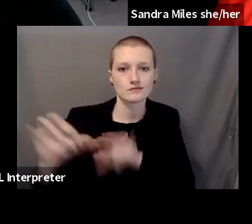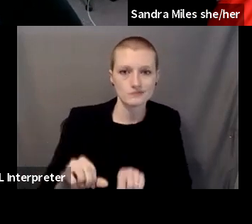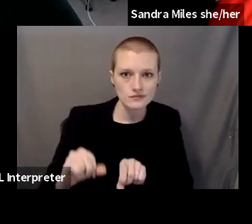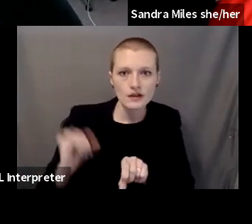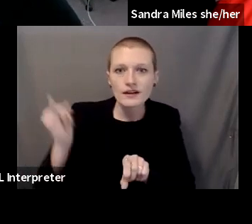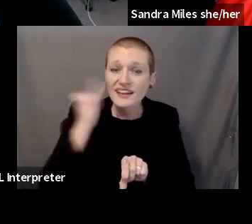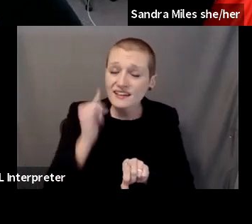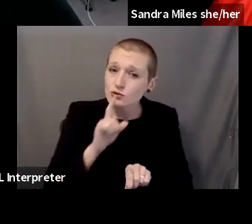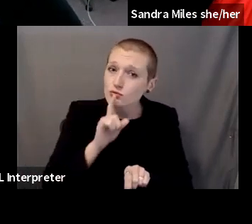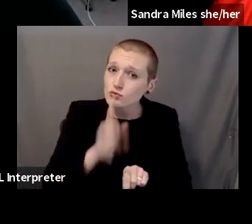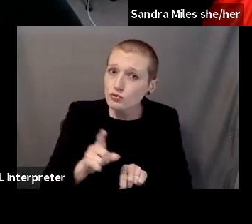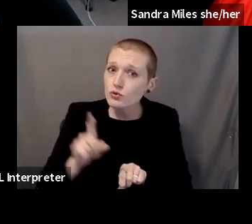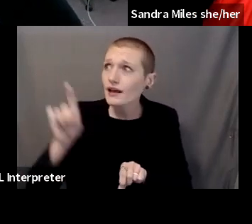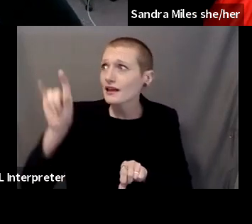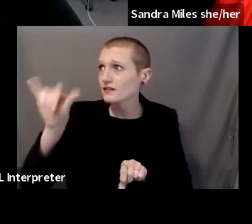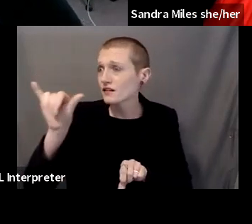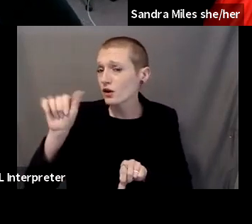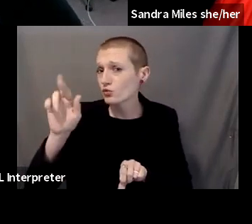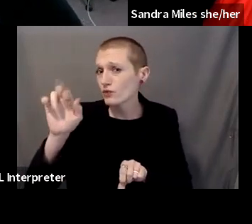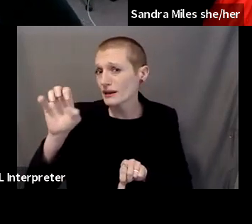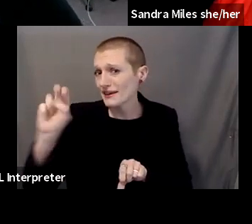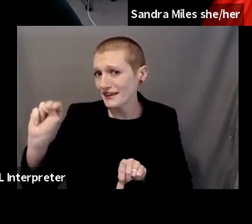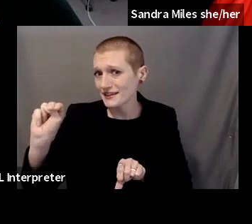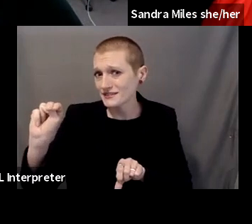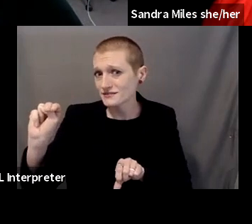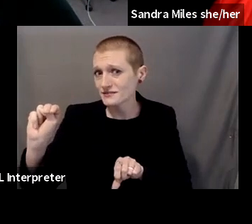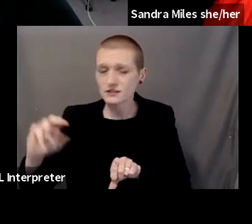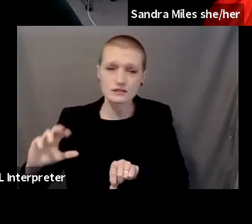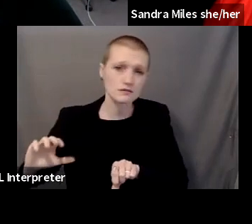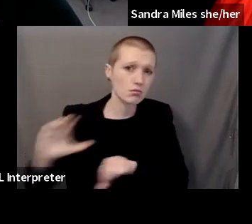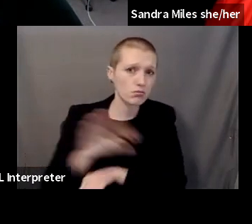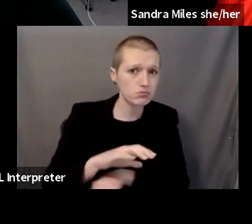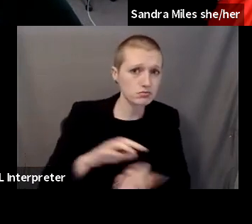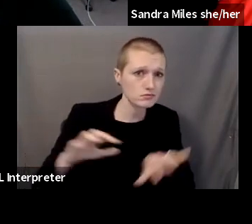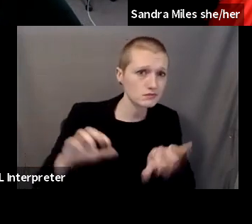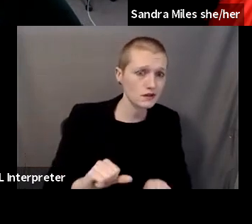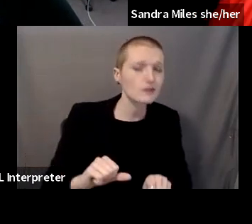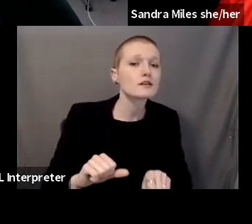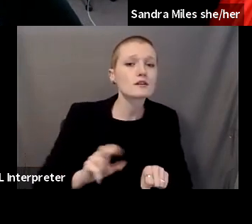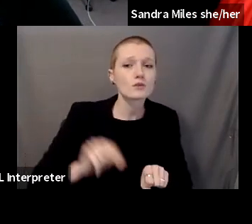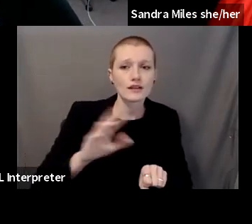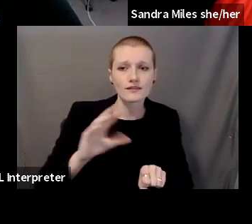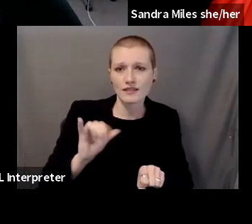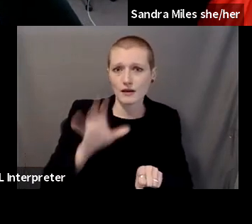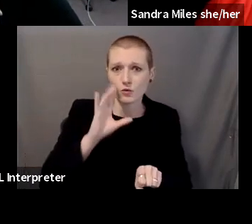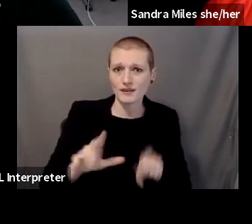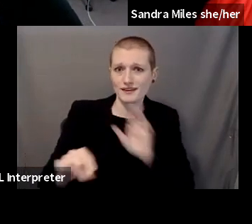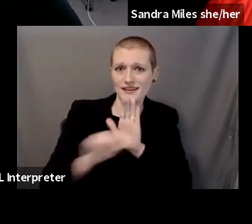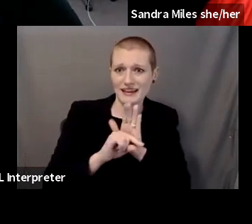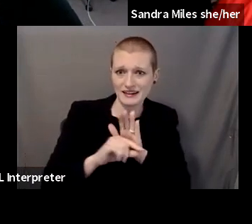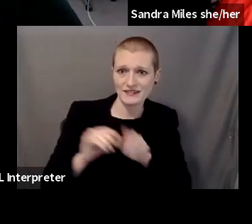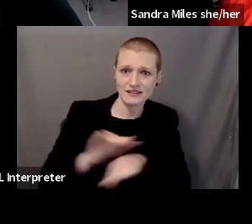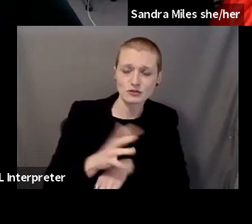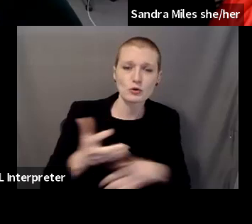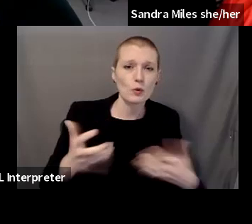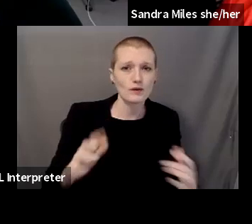controlling Northern Africa, wouldn't that be a negative invasion force that one wouldn't seek to celebrate in Black history? No, because